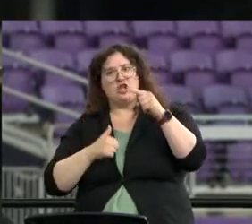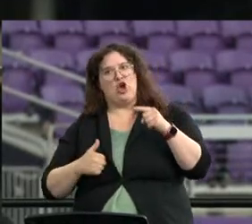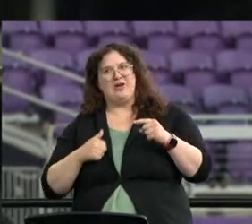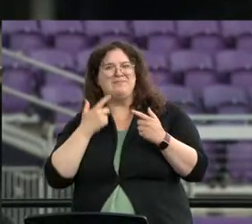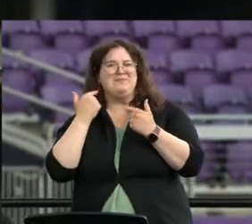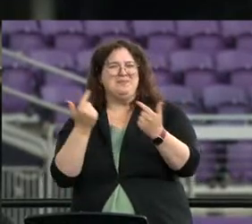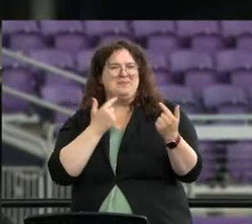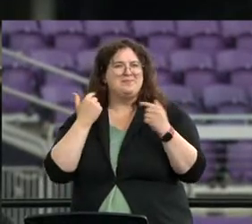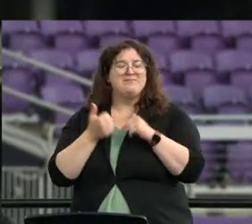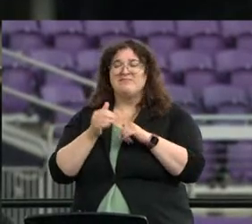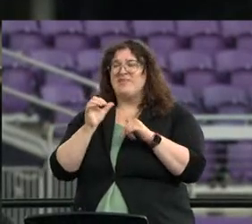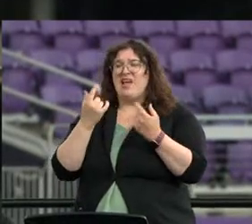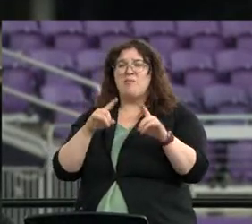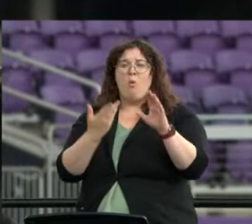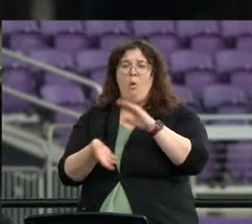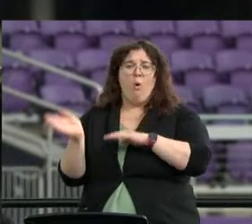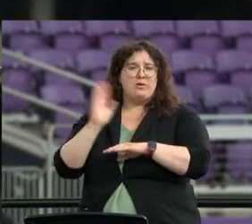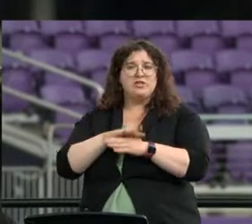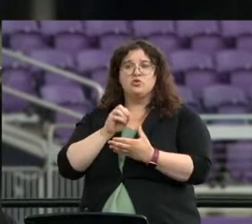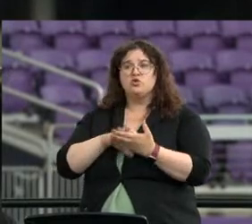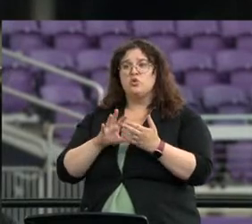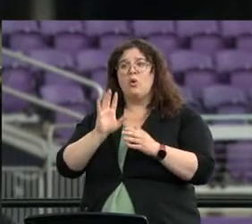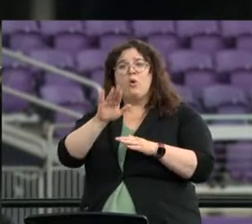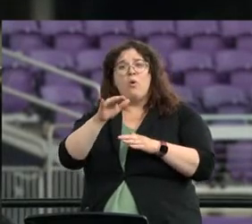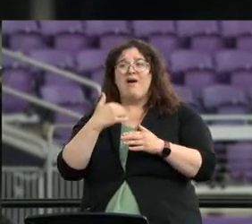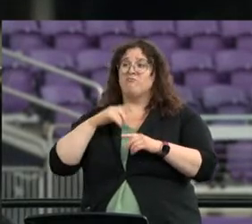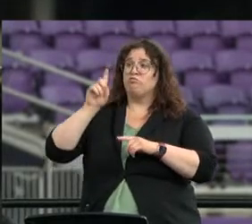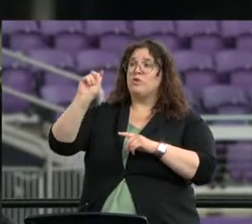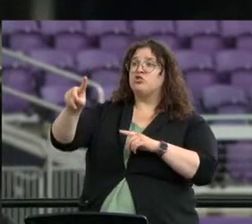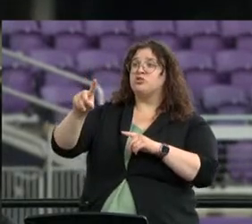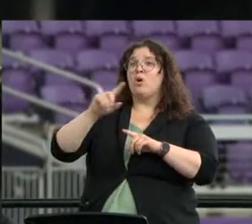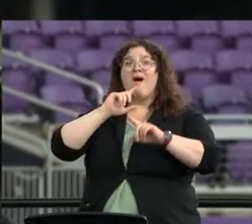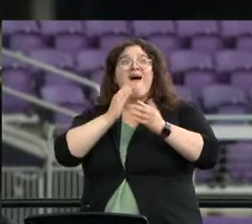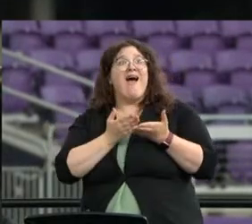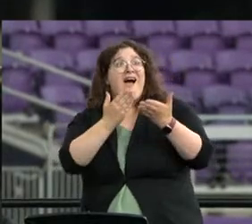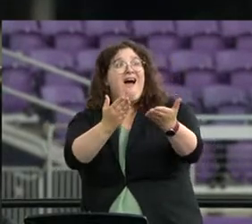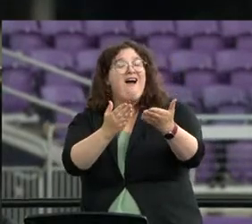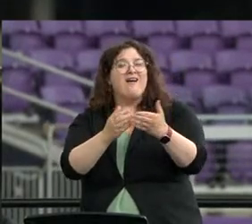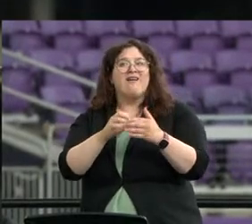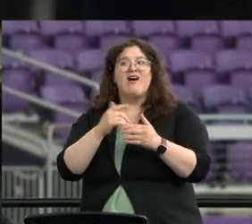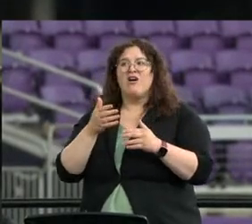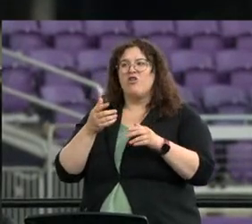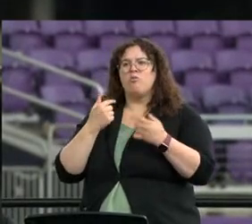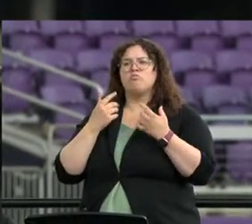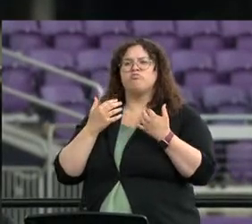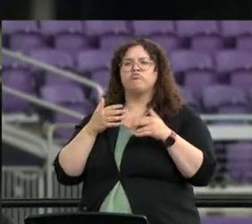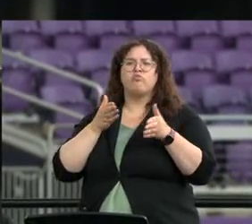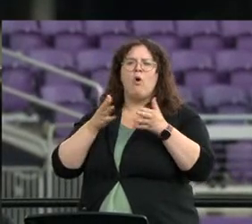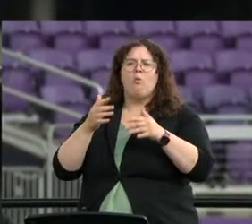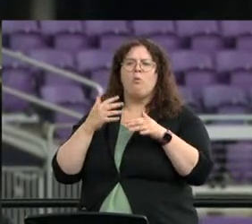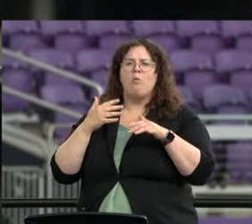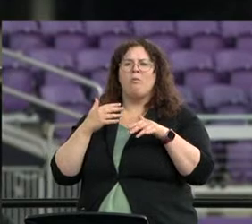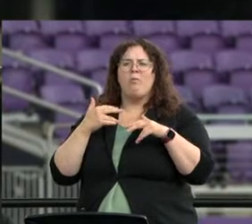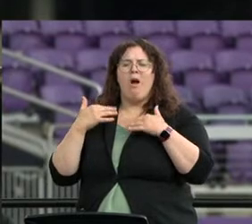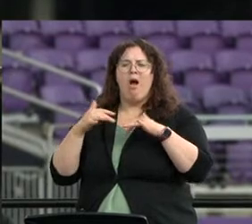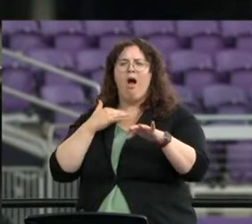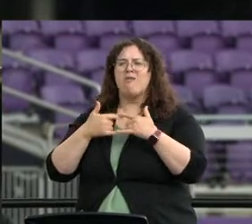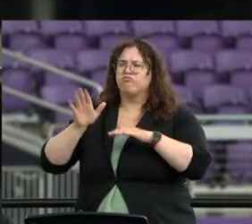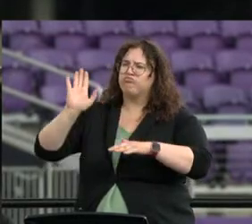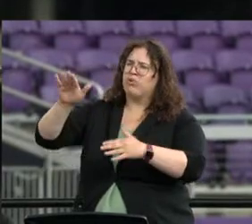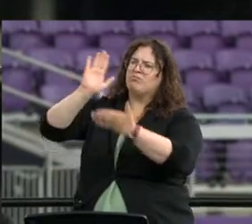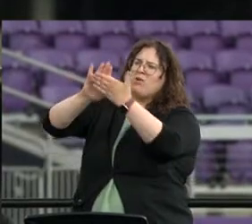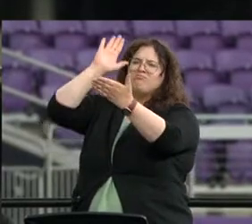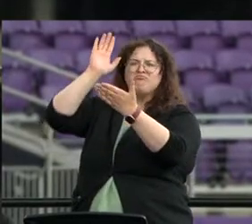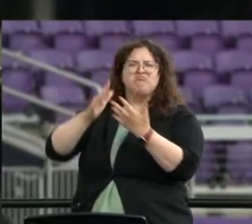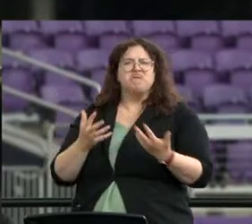continues throughout our day. When a student offers to answer a question, another offering up a high five in the hallway, another saying thanks and have a good day when